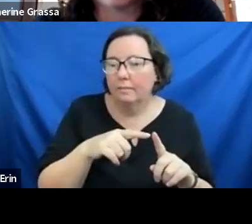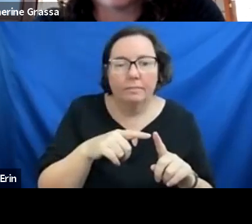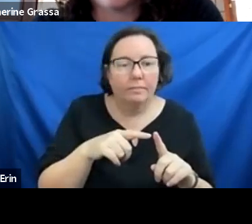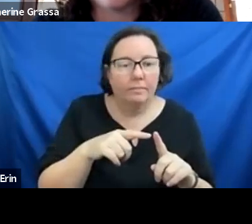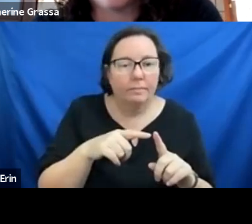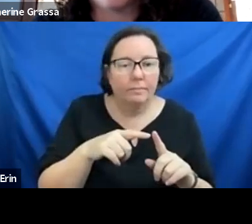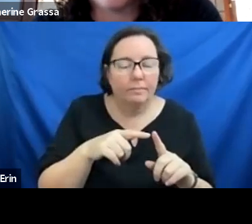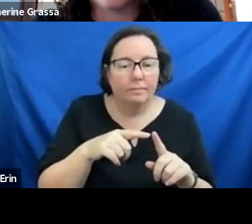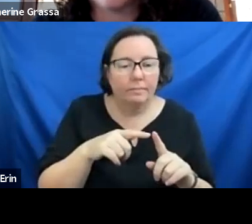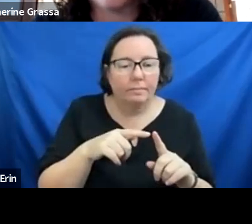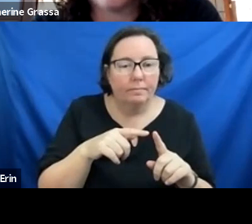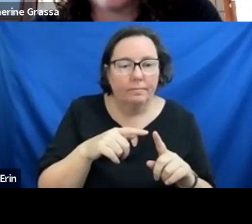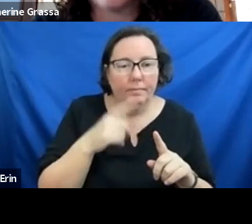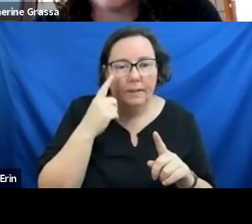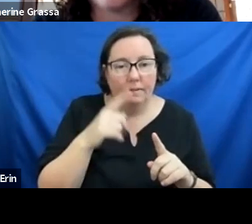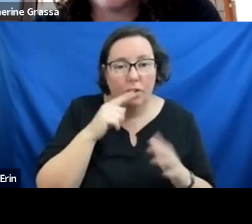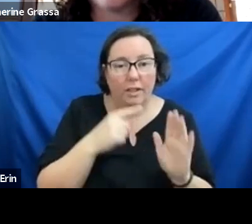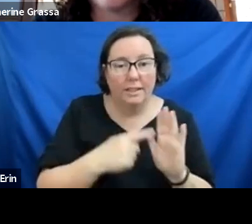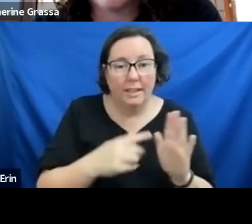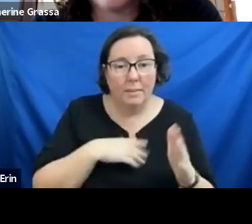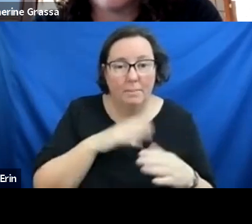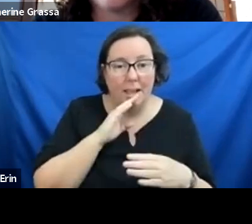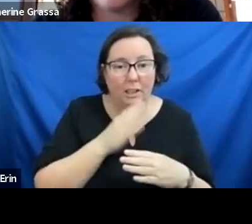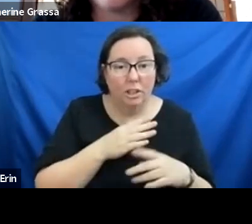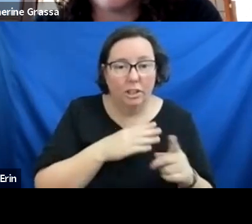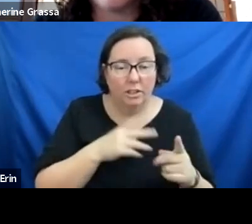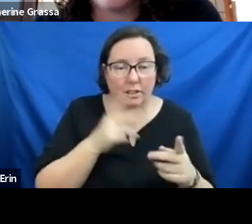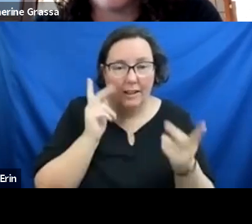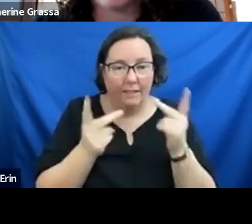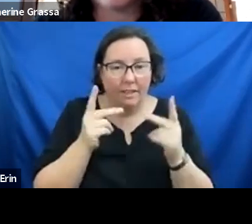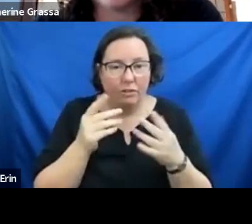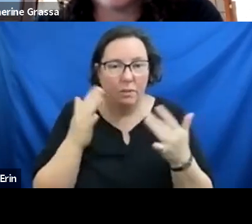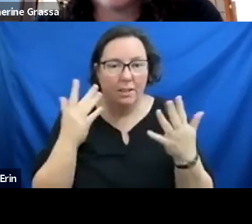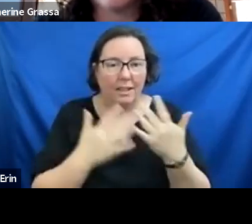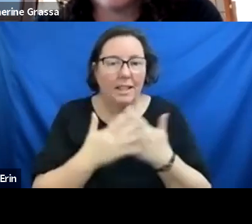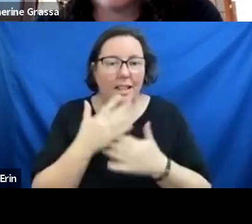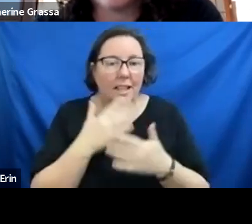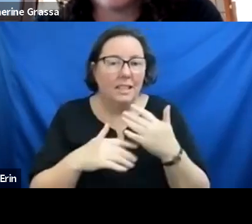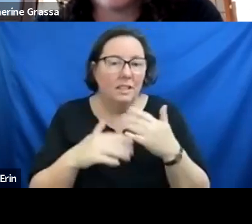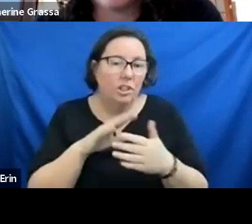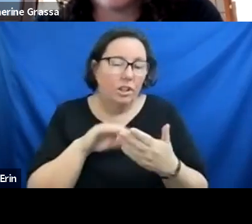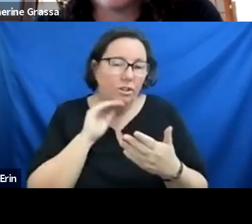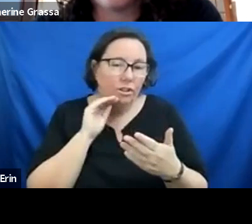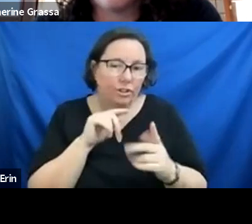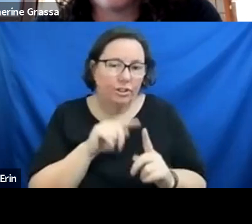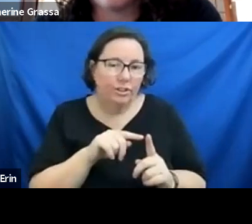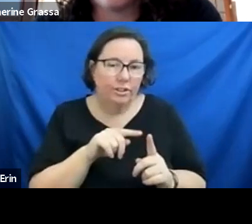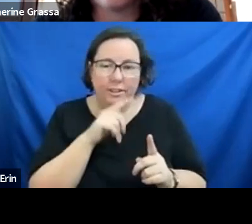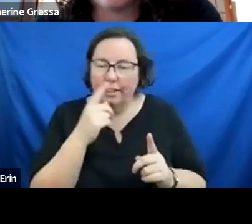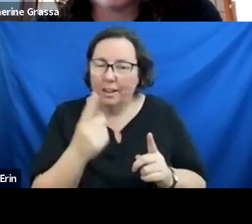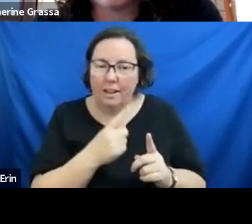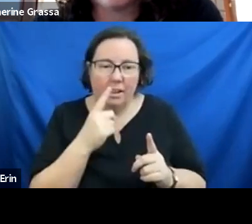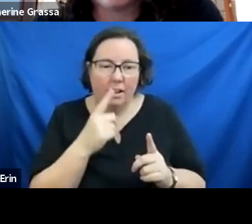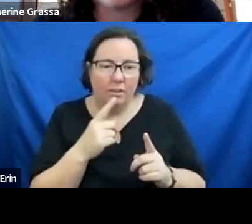so just taking my daughter as an example, you know, she's a visual and kinesthetic learner and might not always